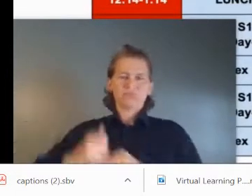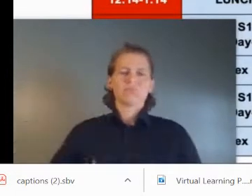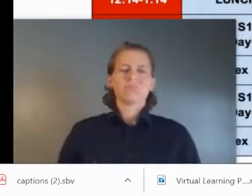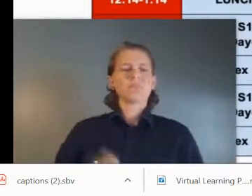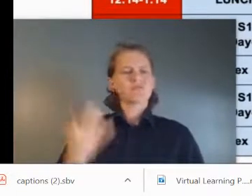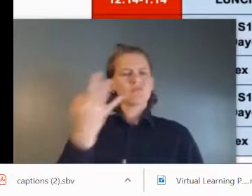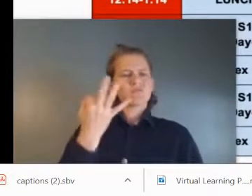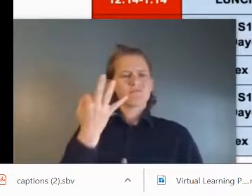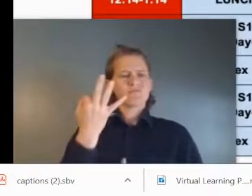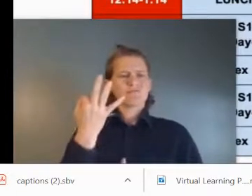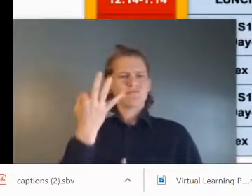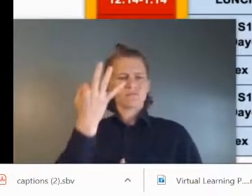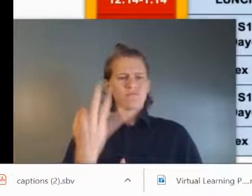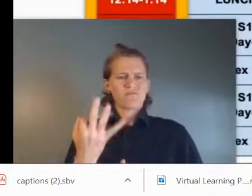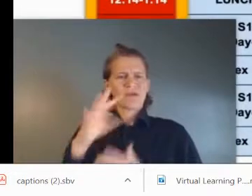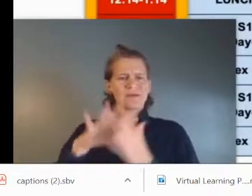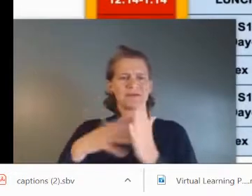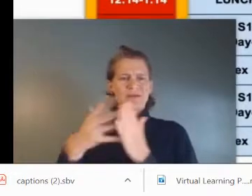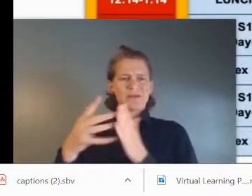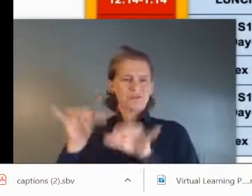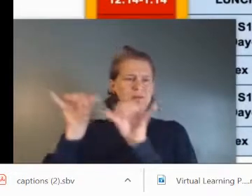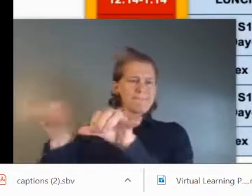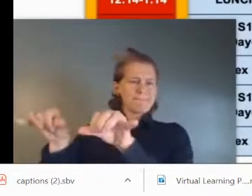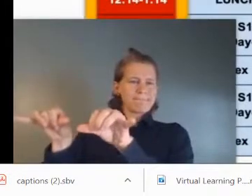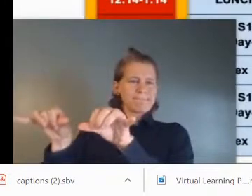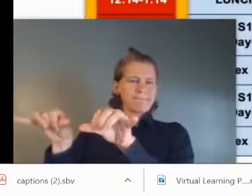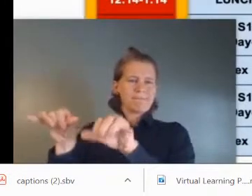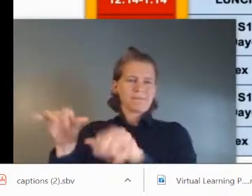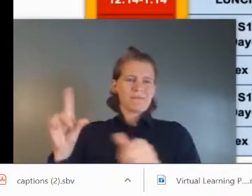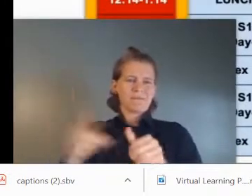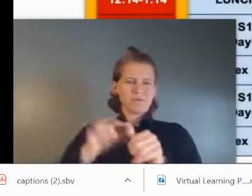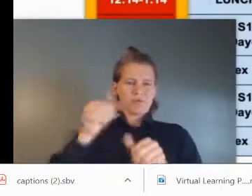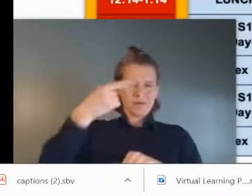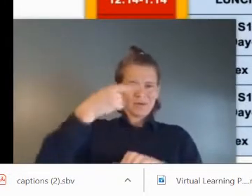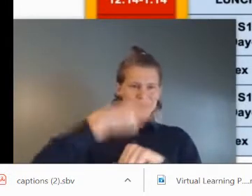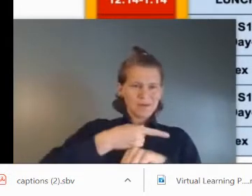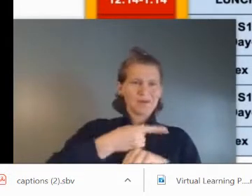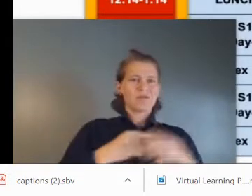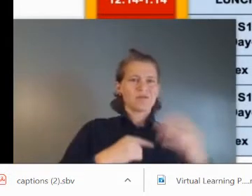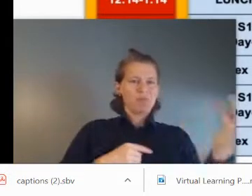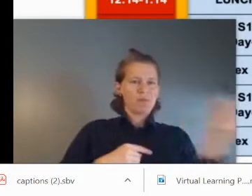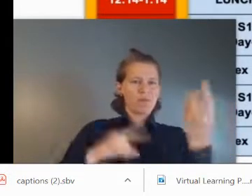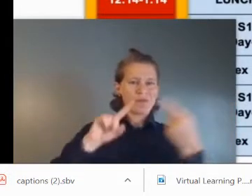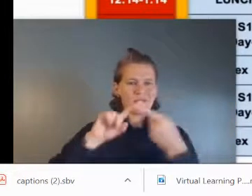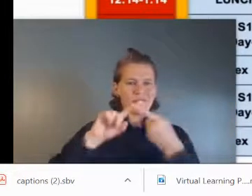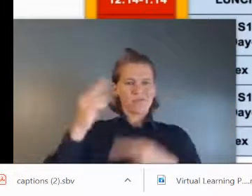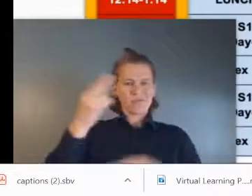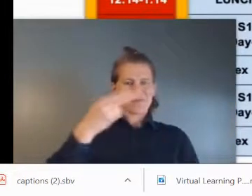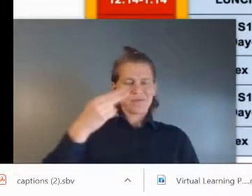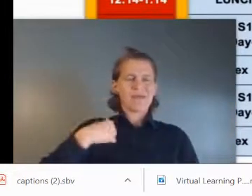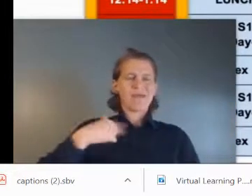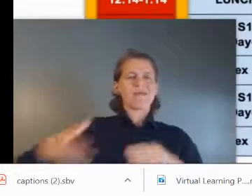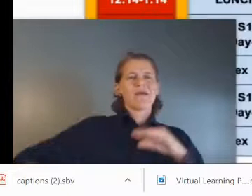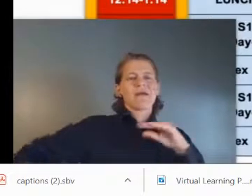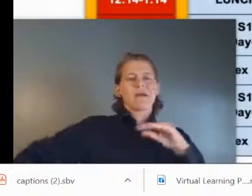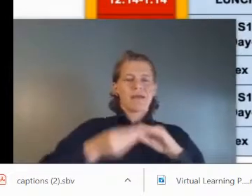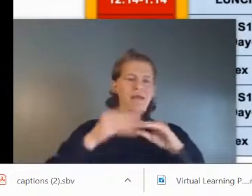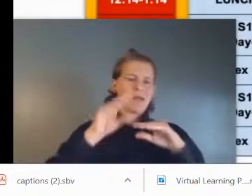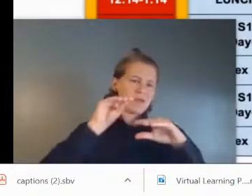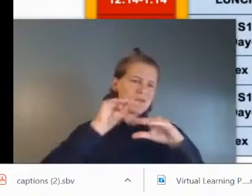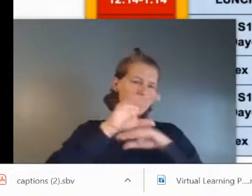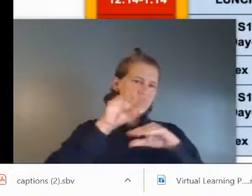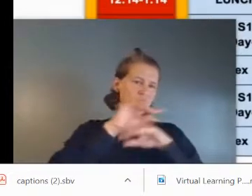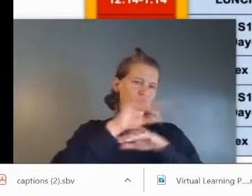the Friday schedule remains the same, and the rest of the schedule for Monday through Thursday is simply condensed to provide the same number of synchronous and flex